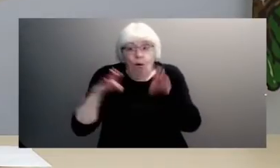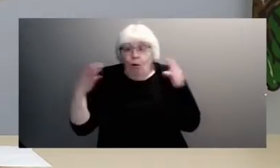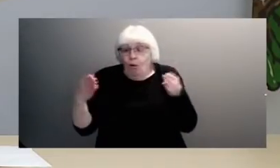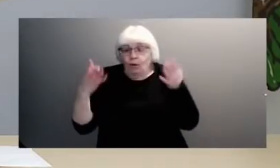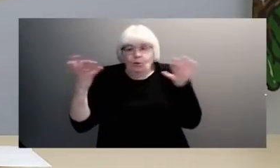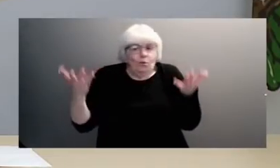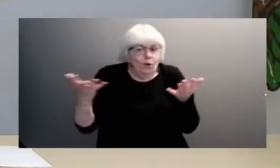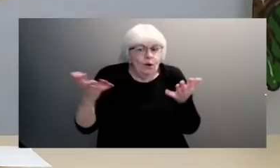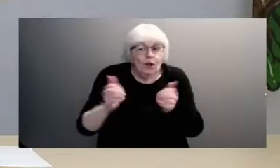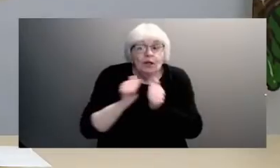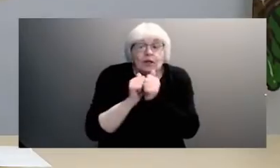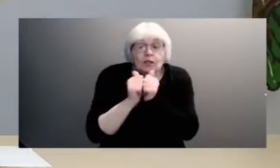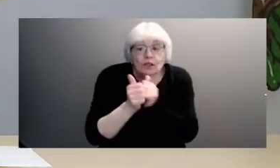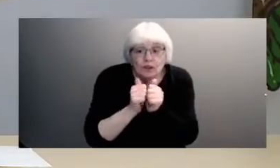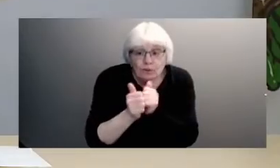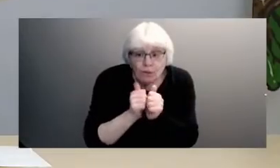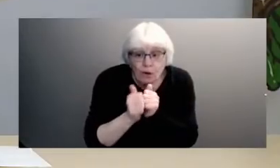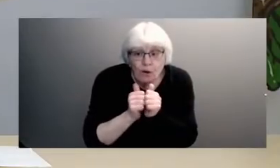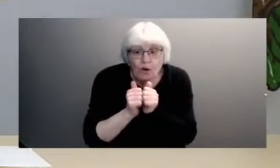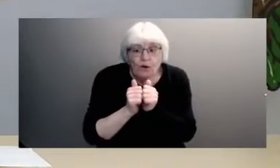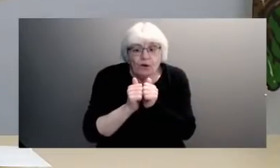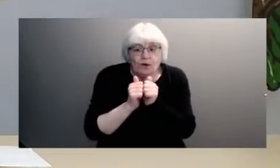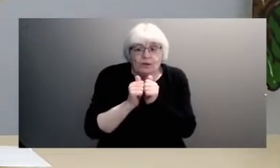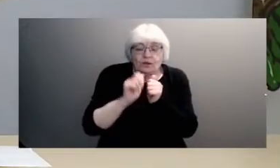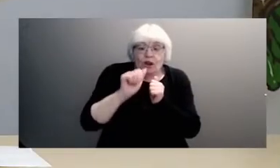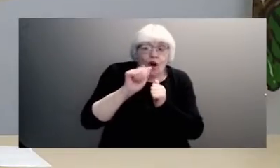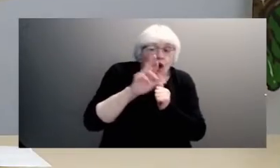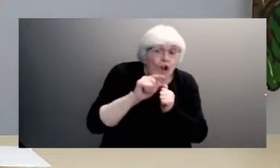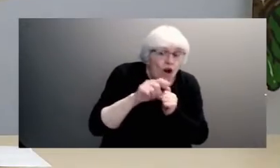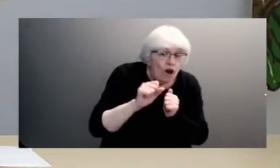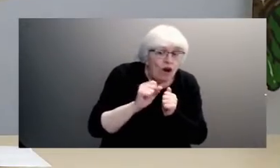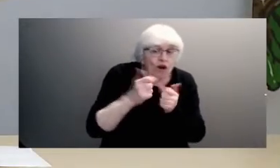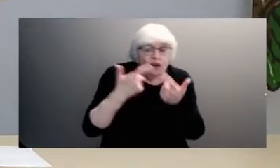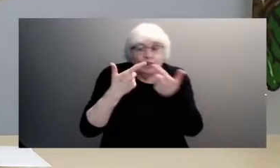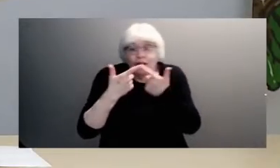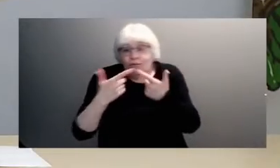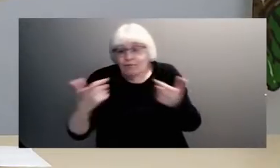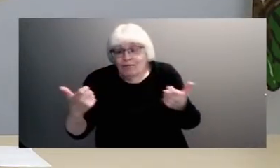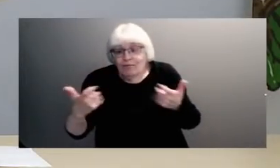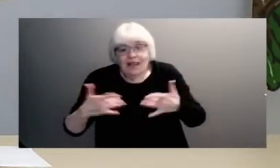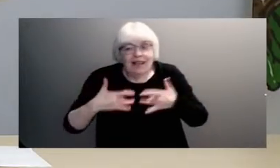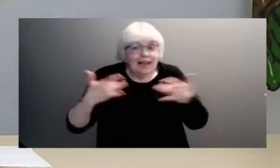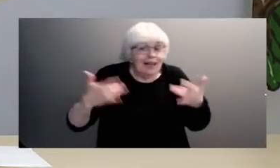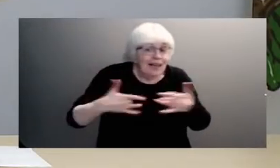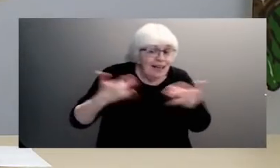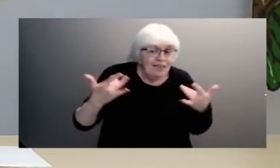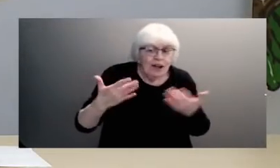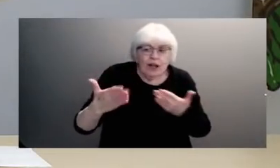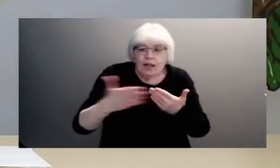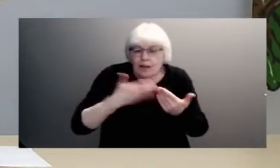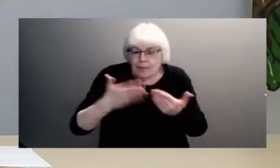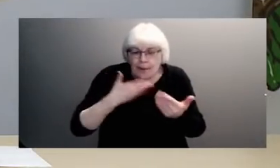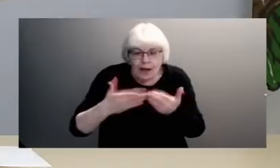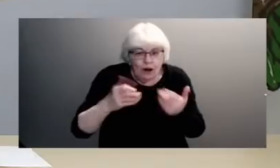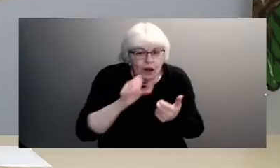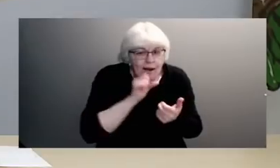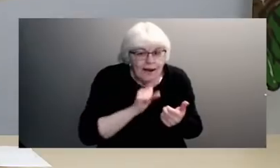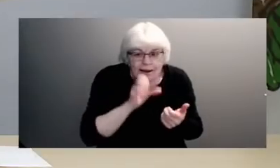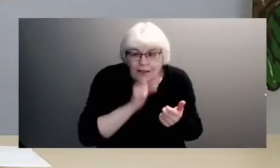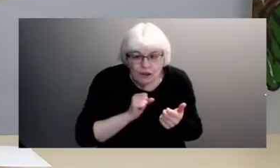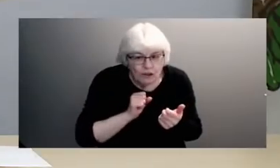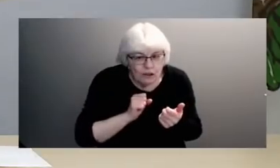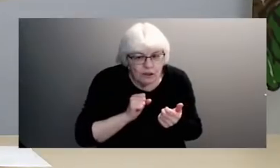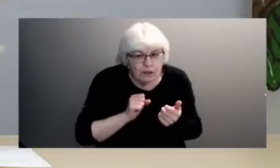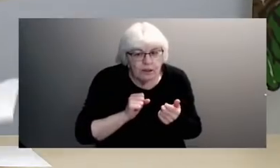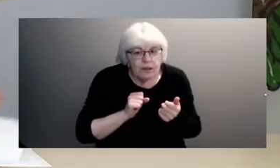culture events, regardless of age. The Maritime Junior Hockey League and the Quebec Major Junior League are exempt from these travel restrictions